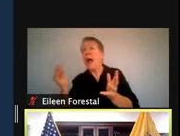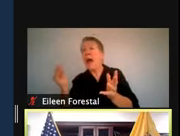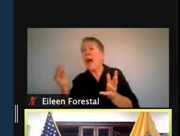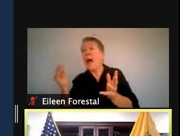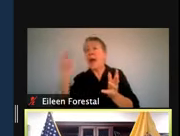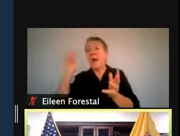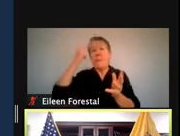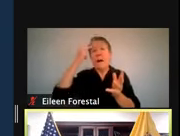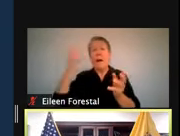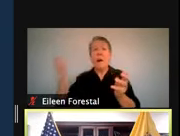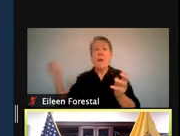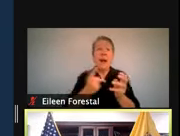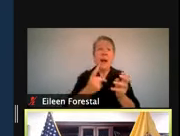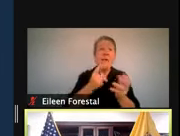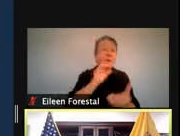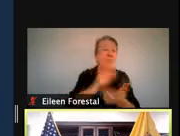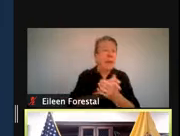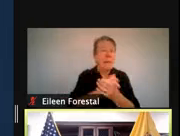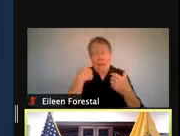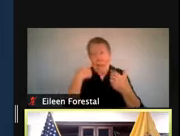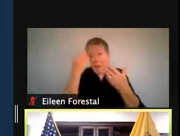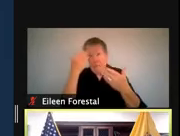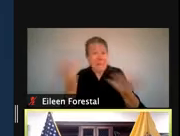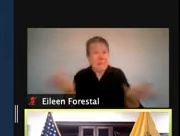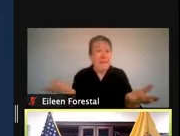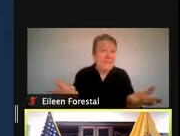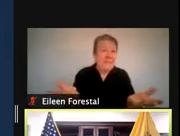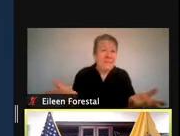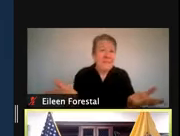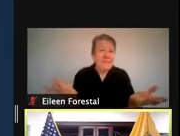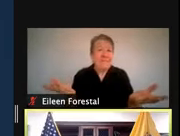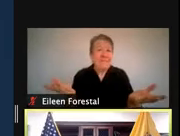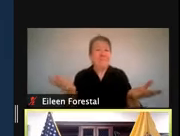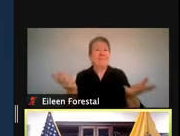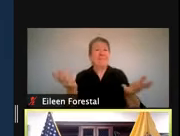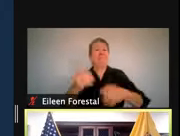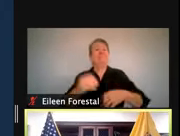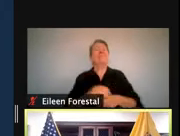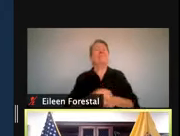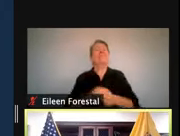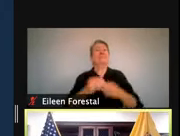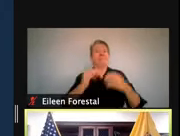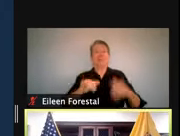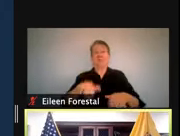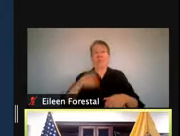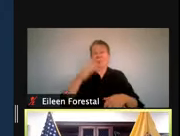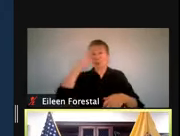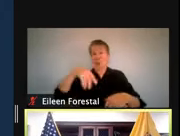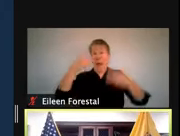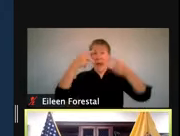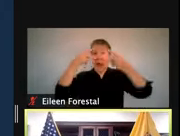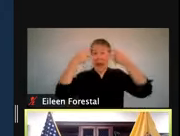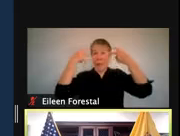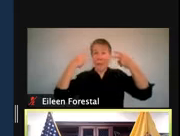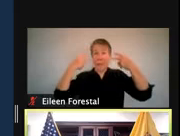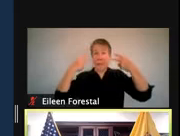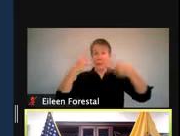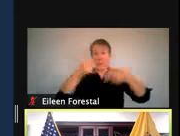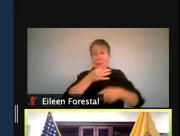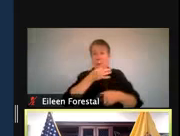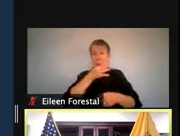business their way. Finally, for today, a reminder that with Halloween on Saturday, we want everyone across the state to have an enjoyable